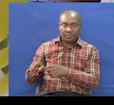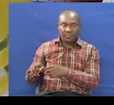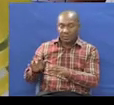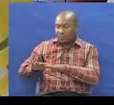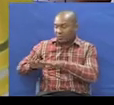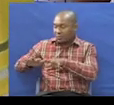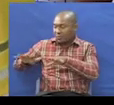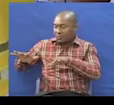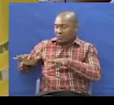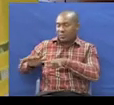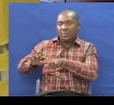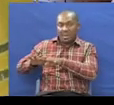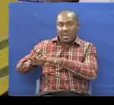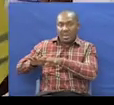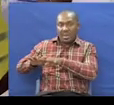trough.